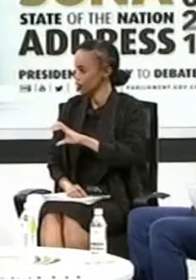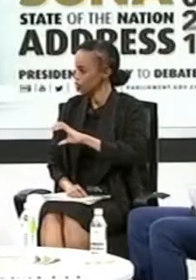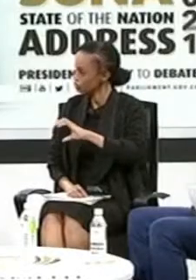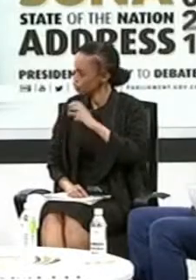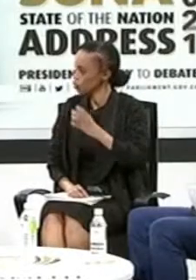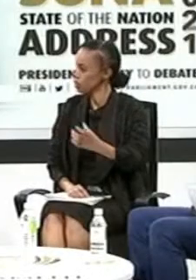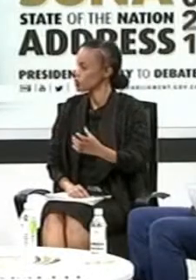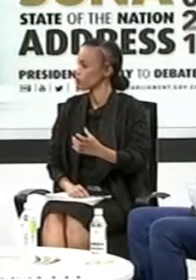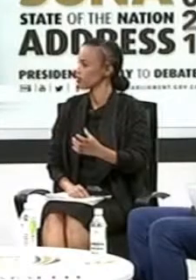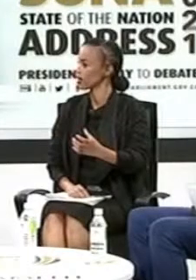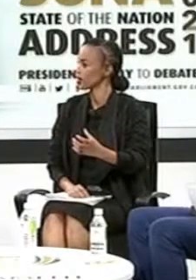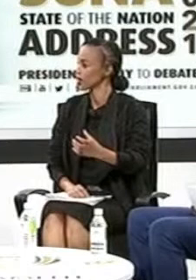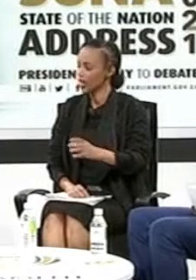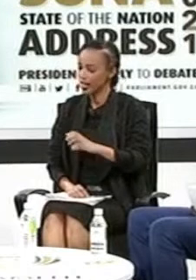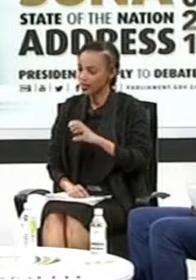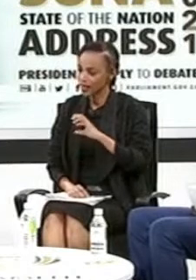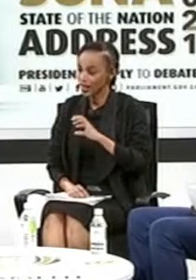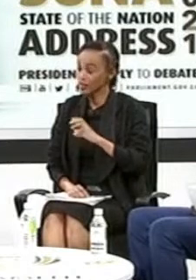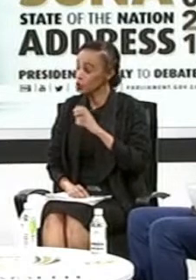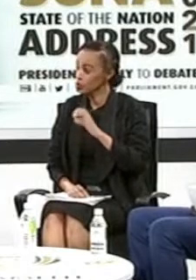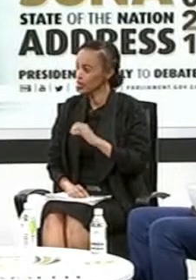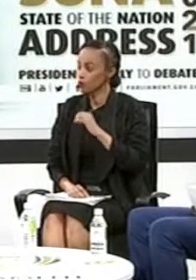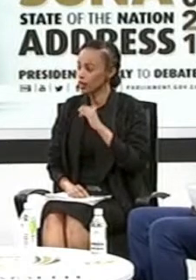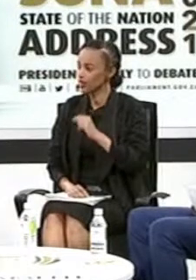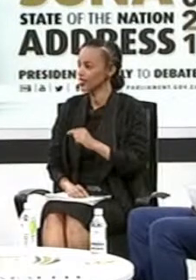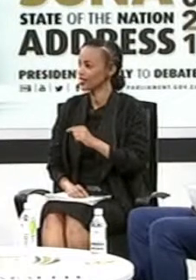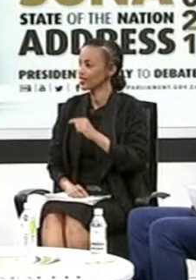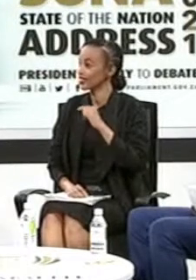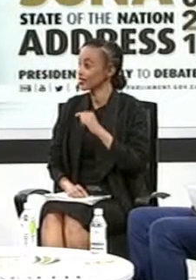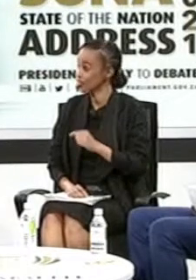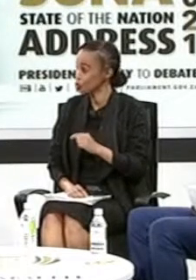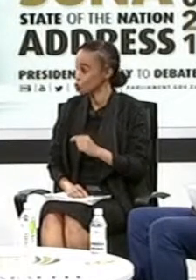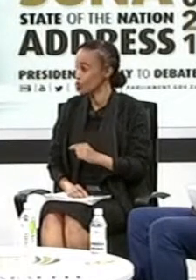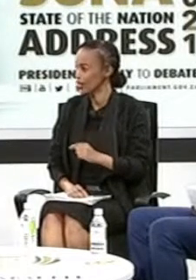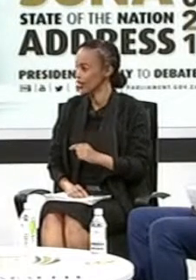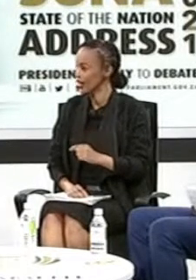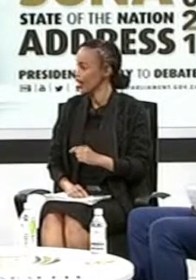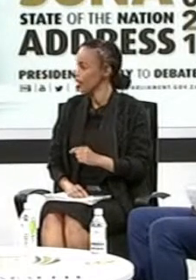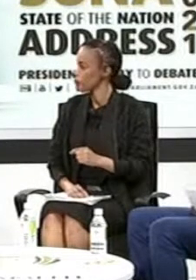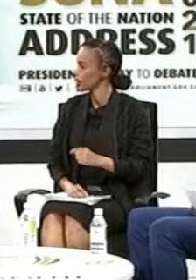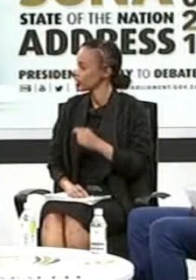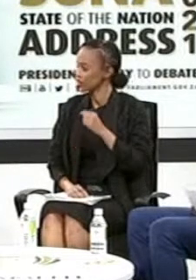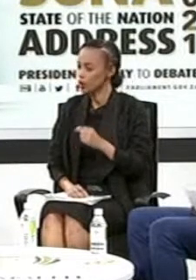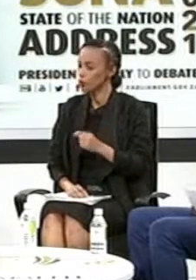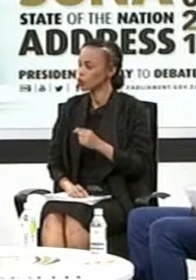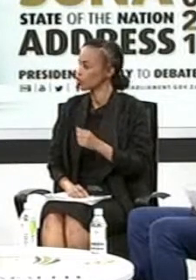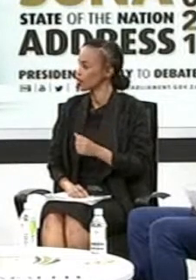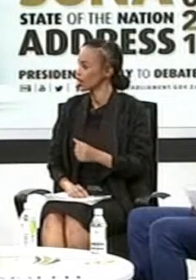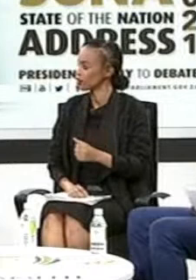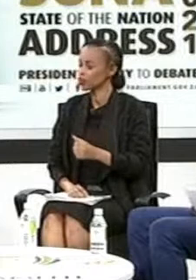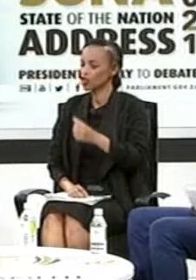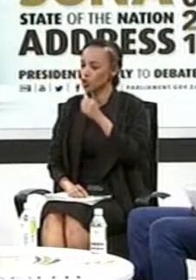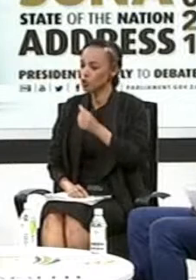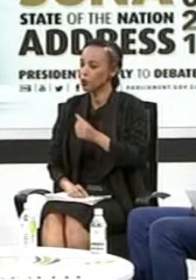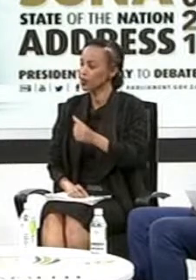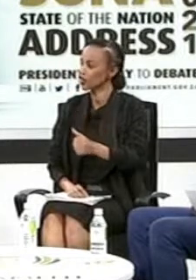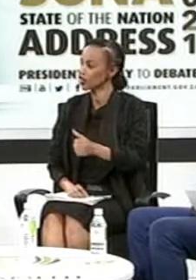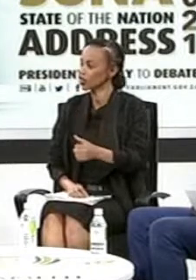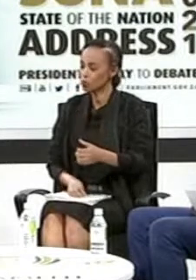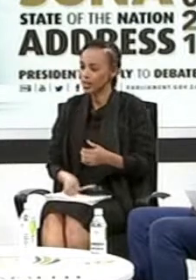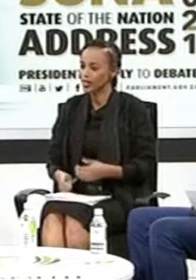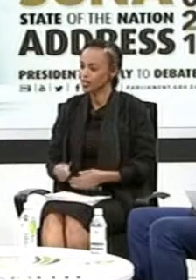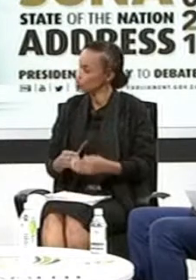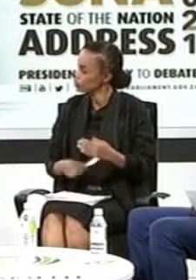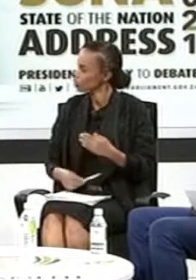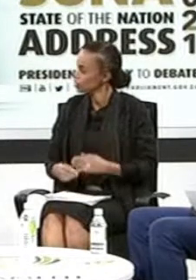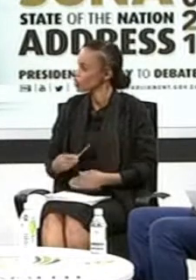land that she got from her father and use it and monetize it in such a way that she's able to derive so much.